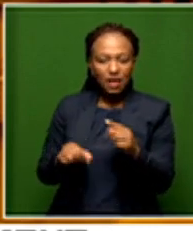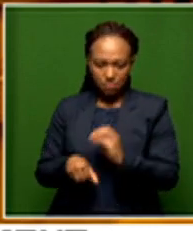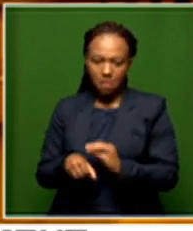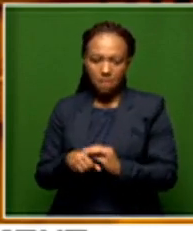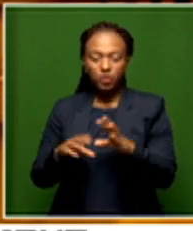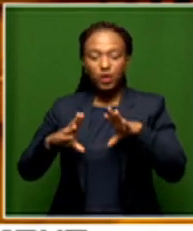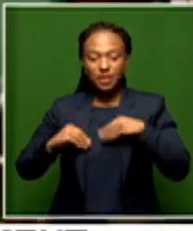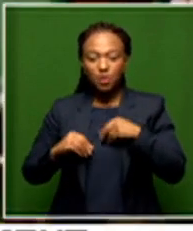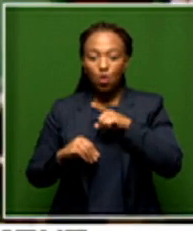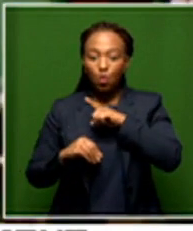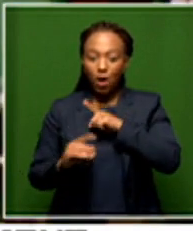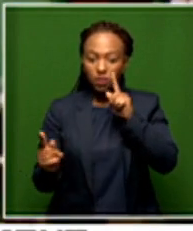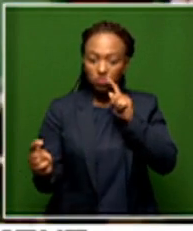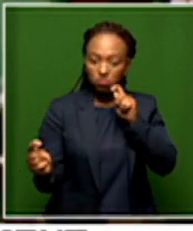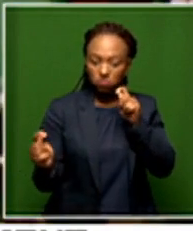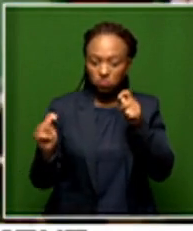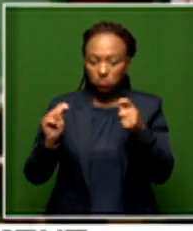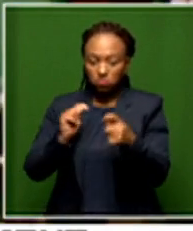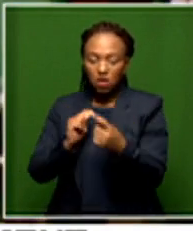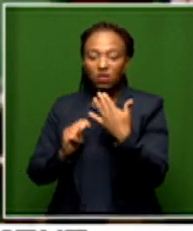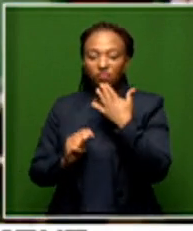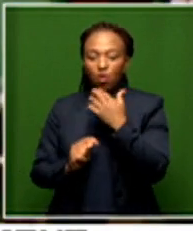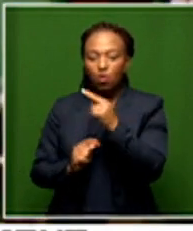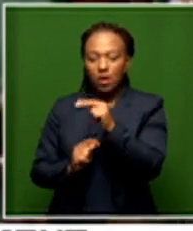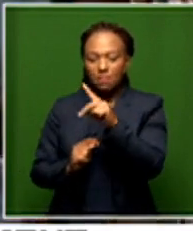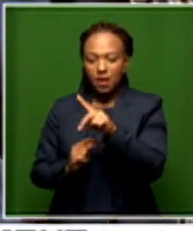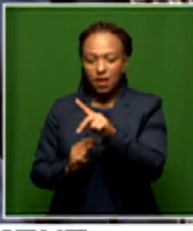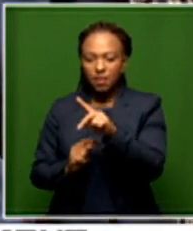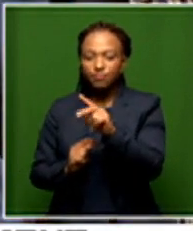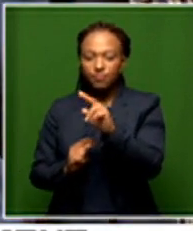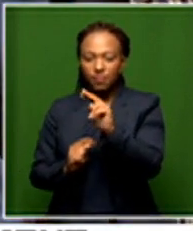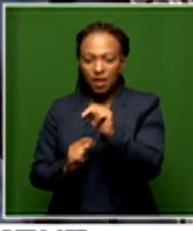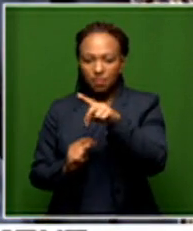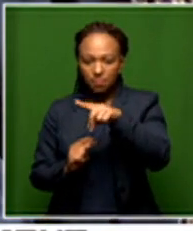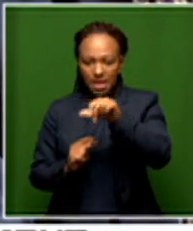accepting that reform of the system is going to involve